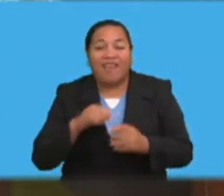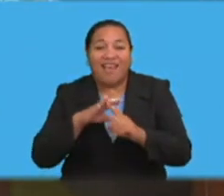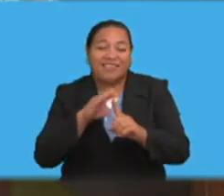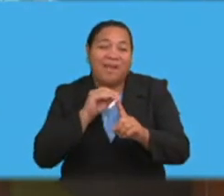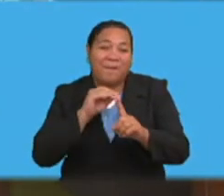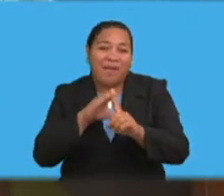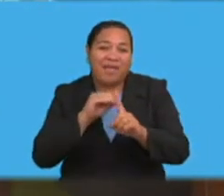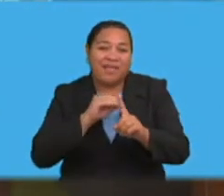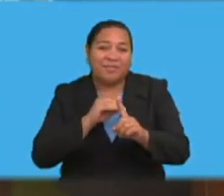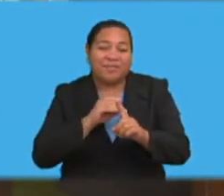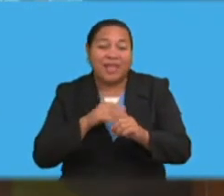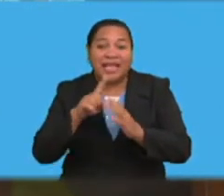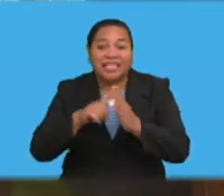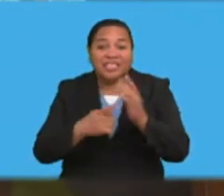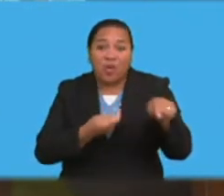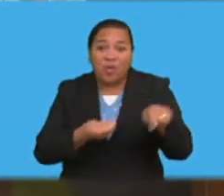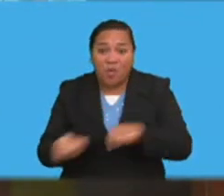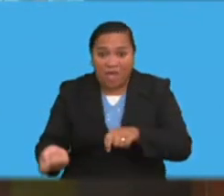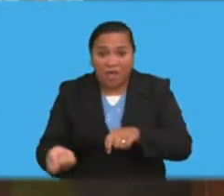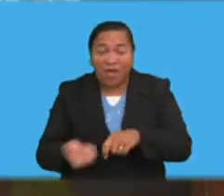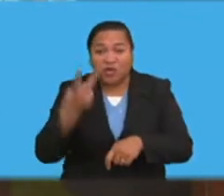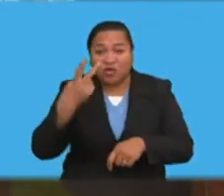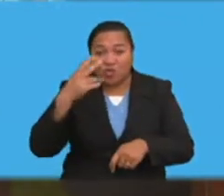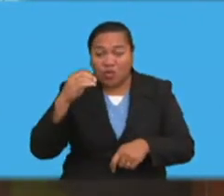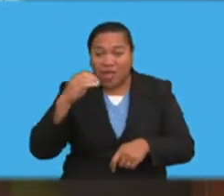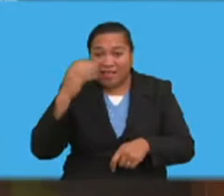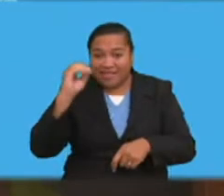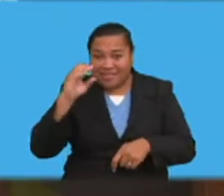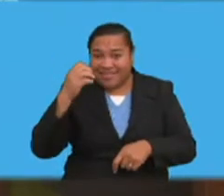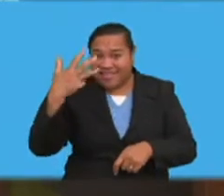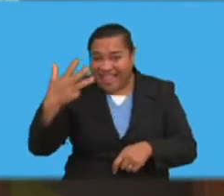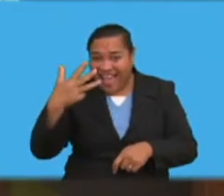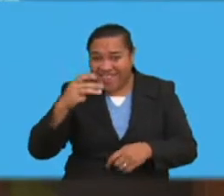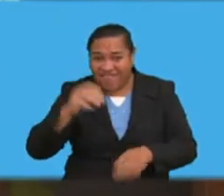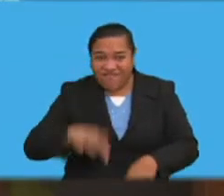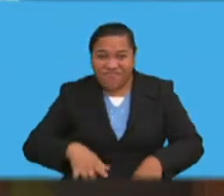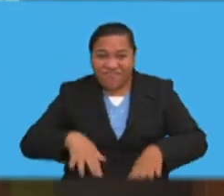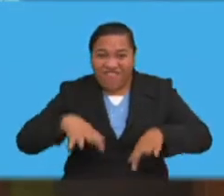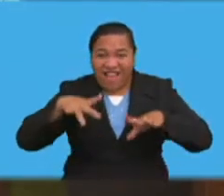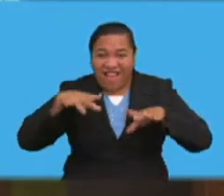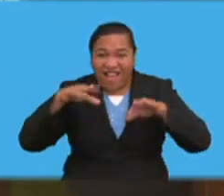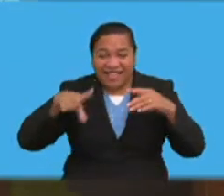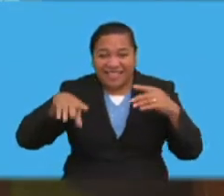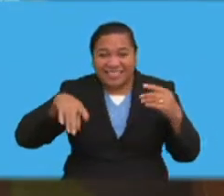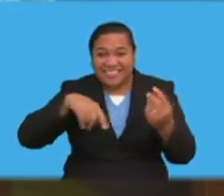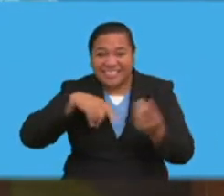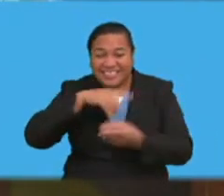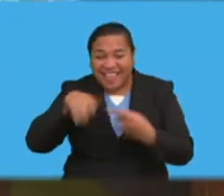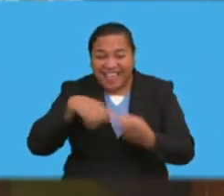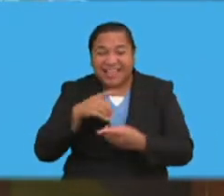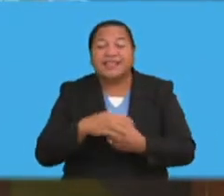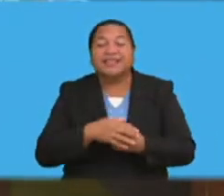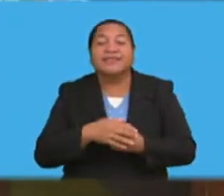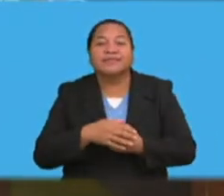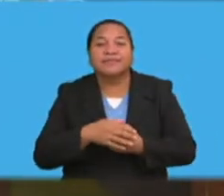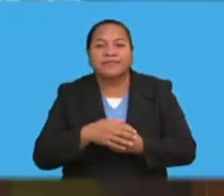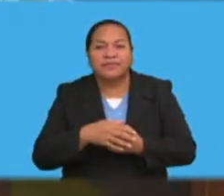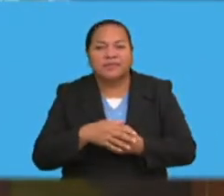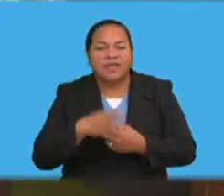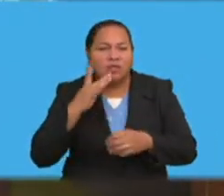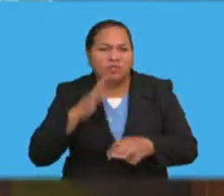Madam Speaker, in the January 2009 flood disaster, which was caused by an active depression through the